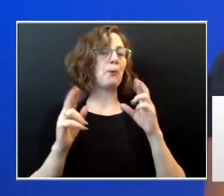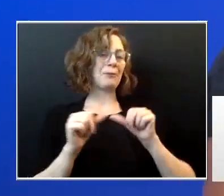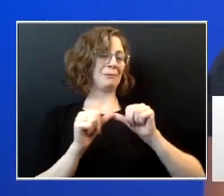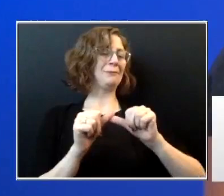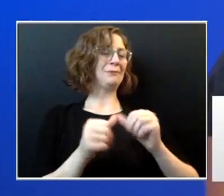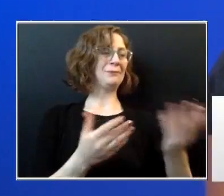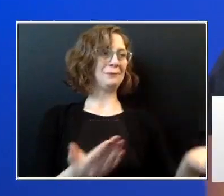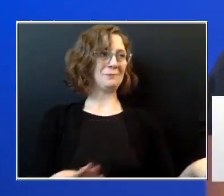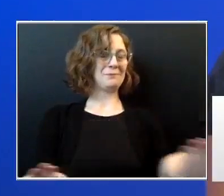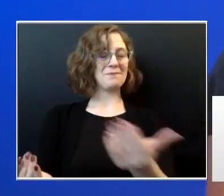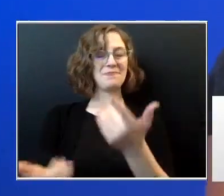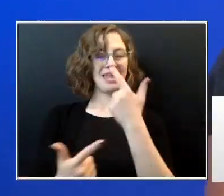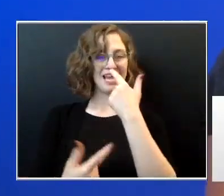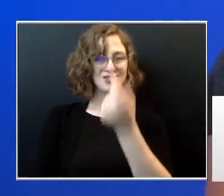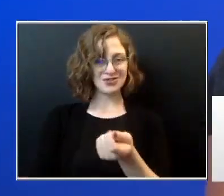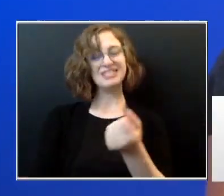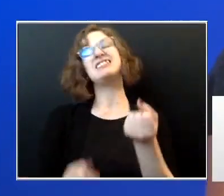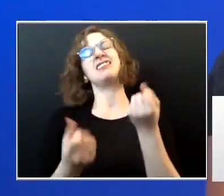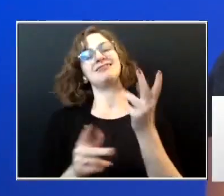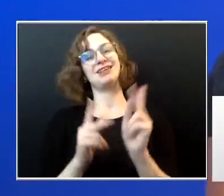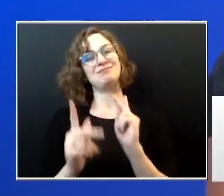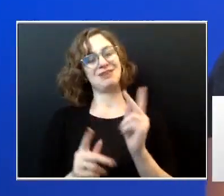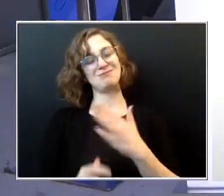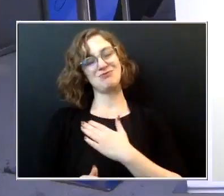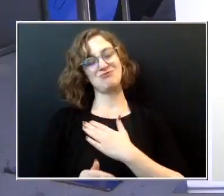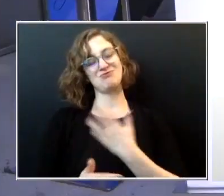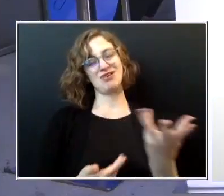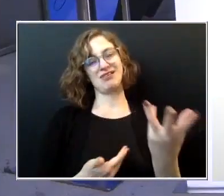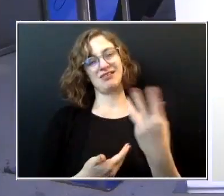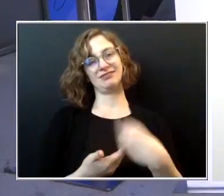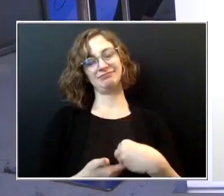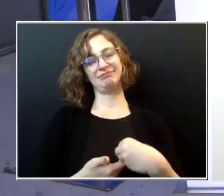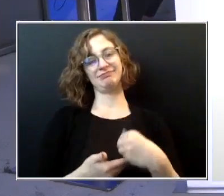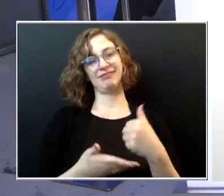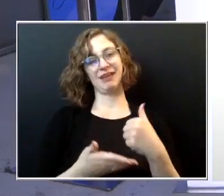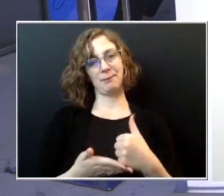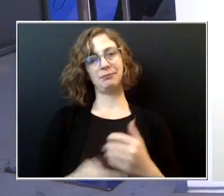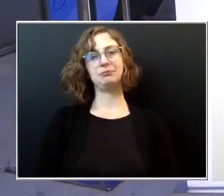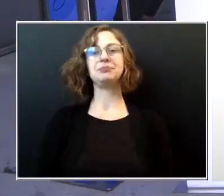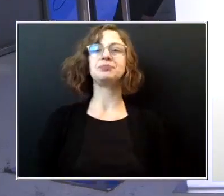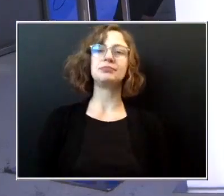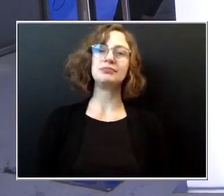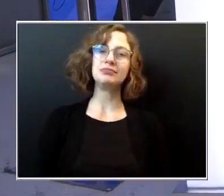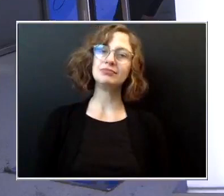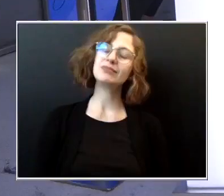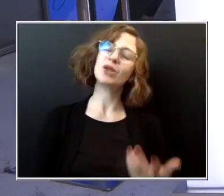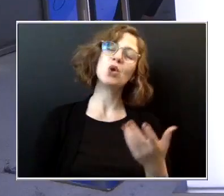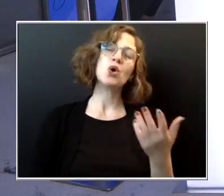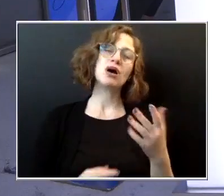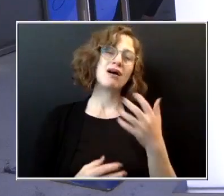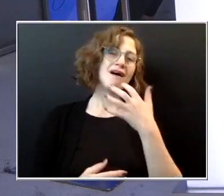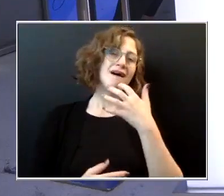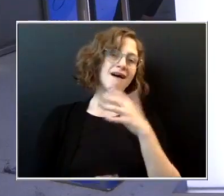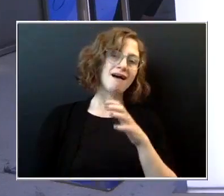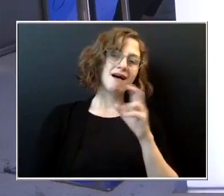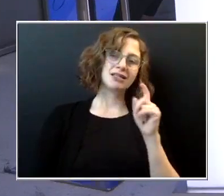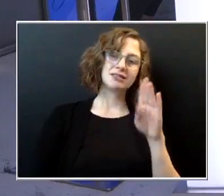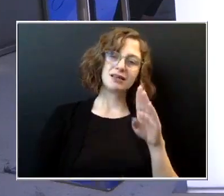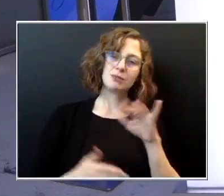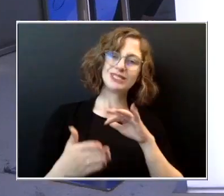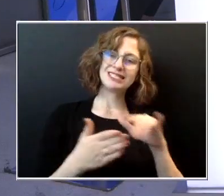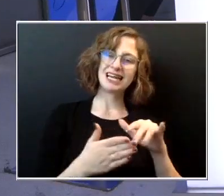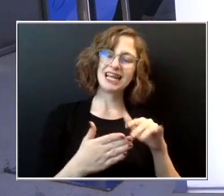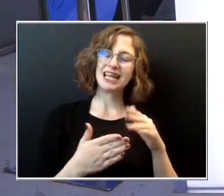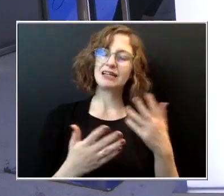of individuals that are willing to help us do this work. Very cool. Dr. Morris, besides the hot tub study, what are some of the other questions you're researching under